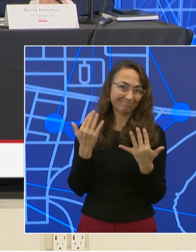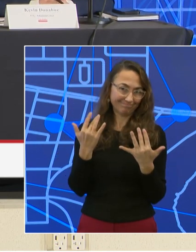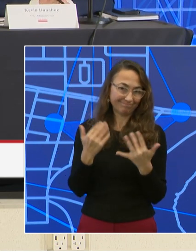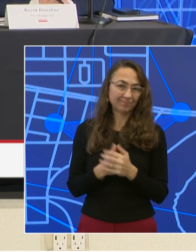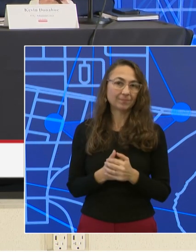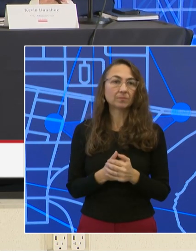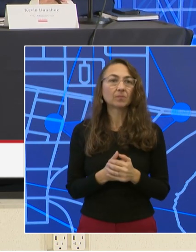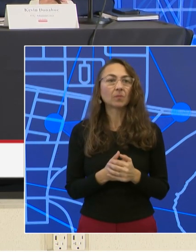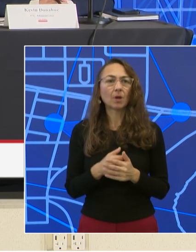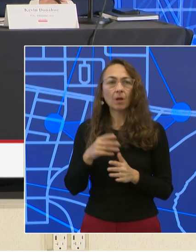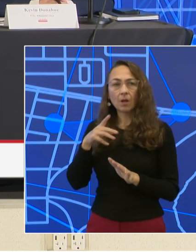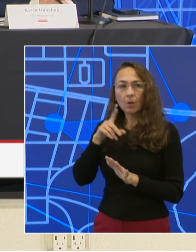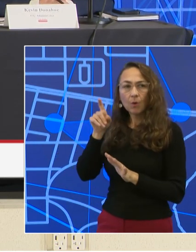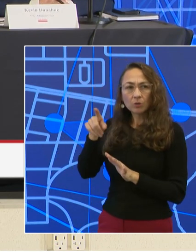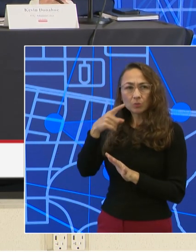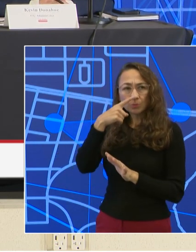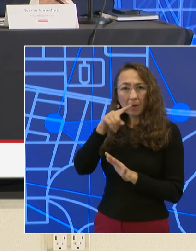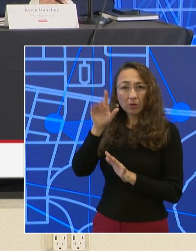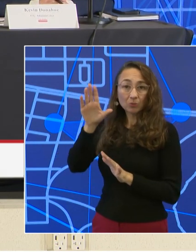January 6th and 20th?